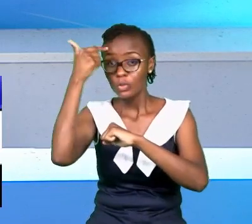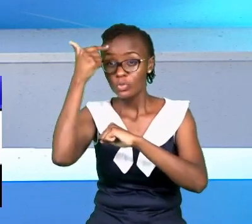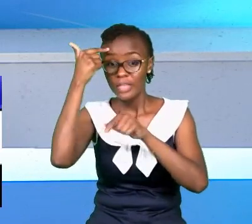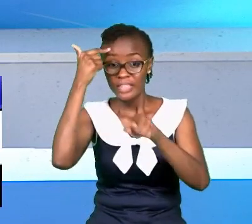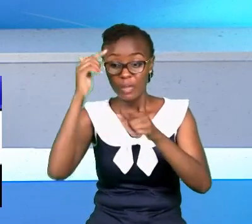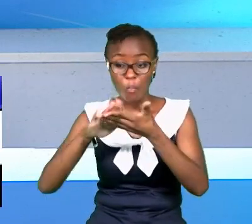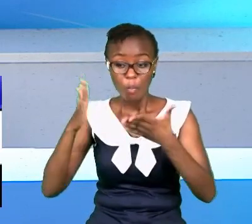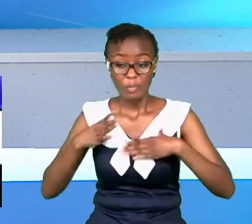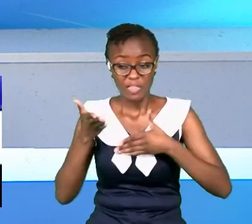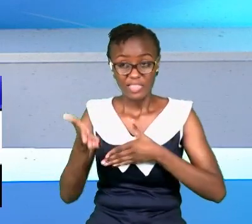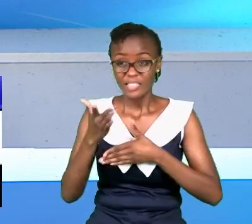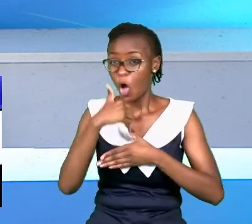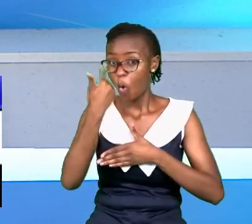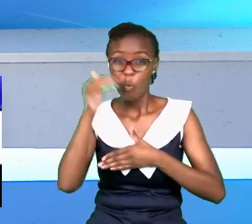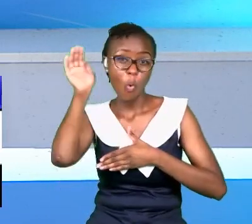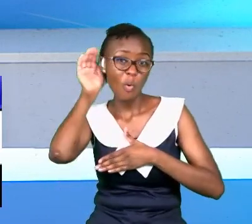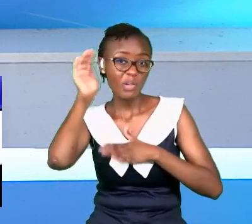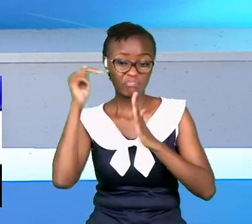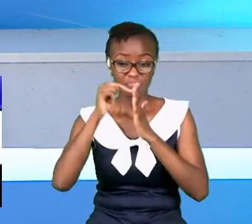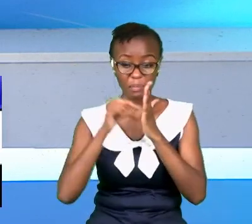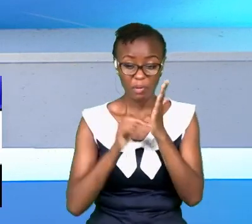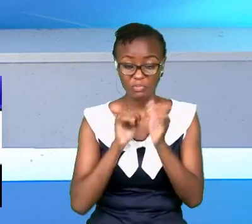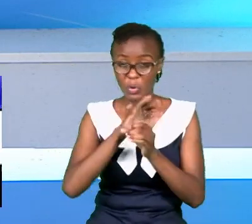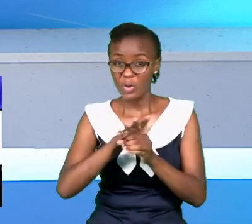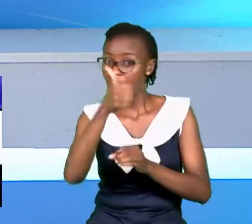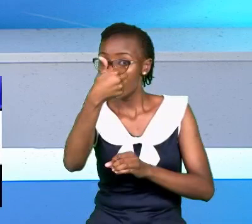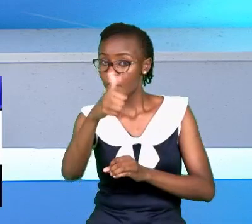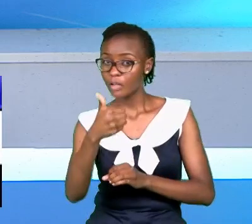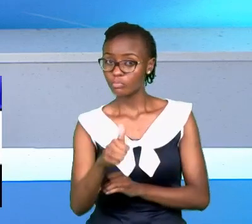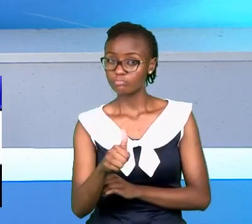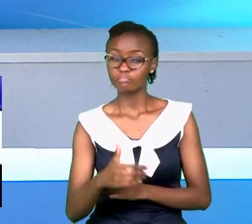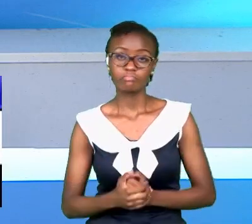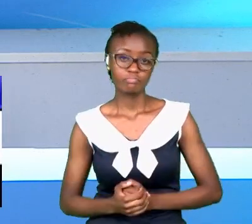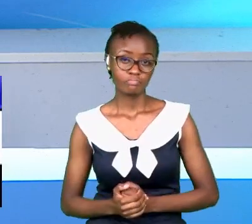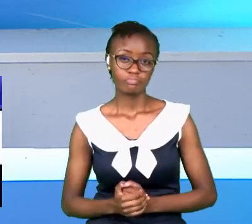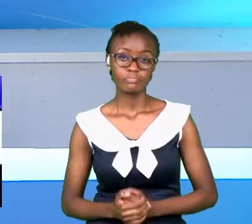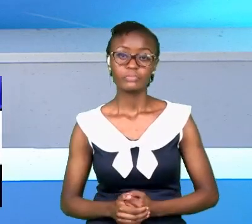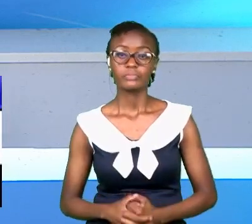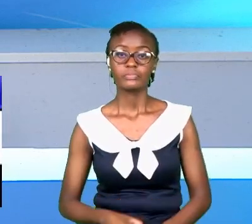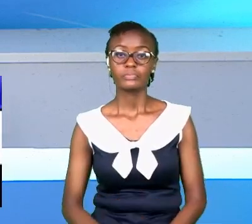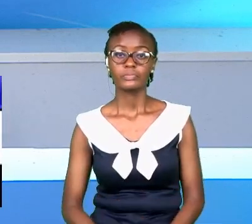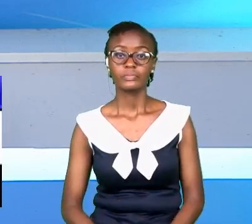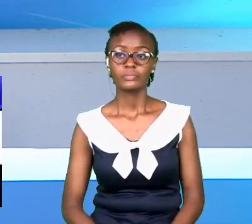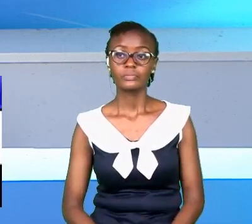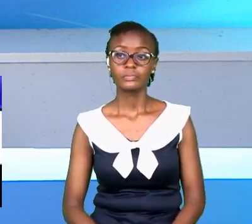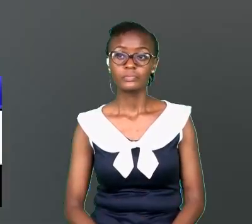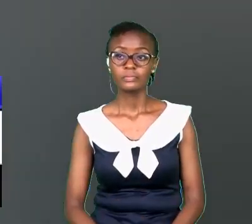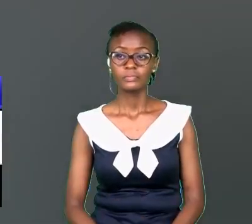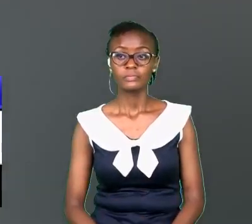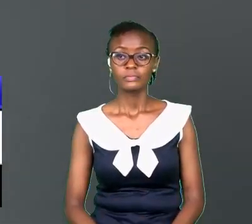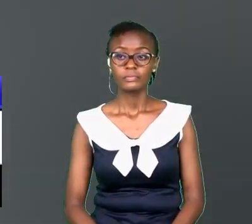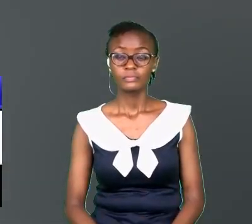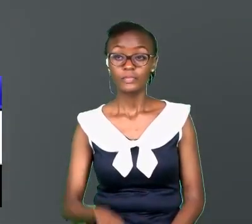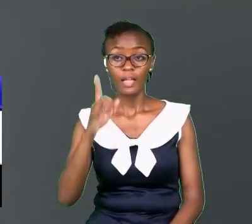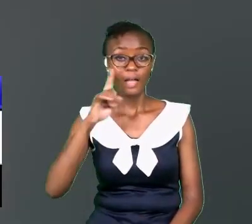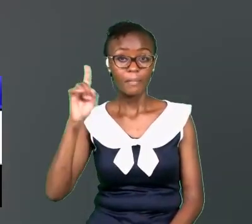them are not adhering to the Ministry of Information COVID-19 protocols. Mariam Jahid with more details. In